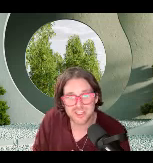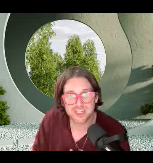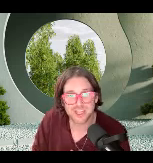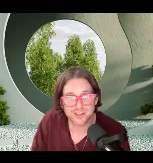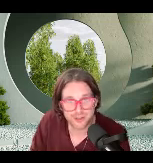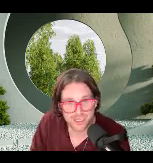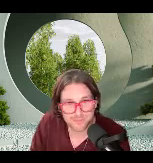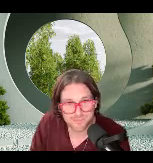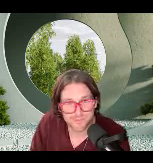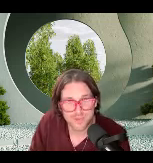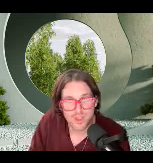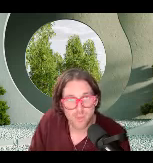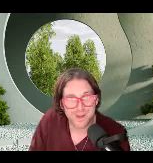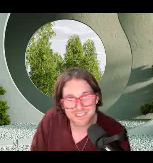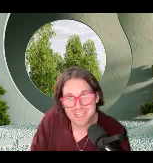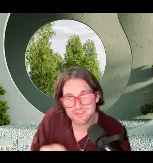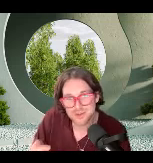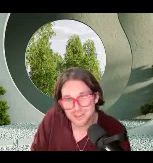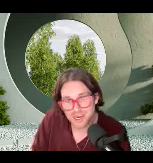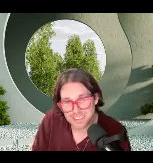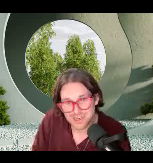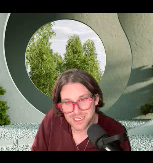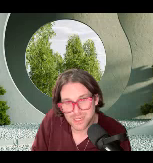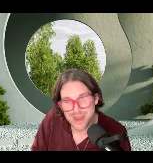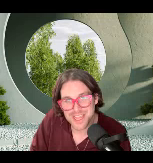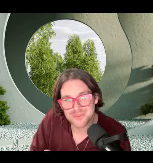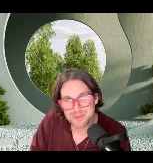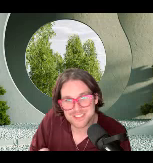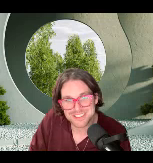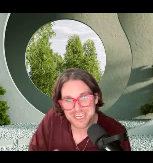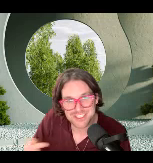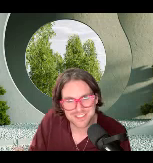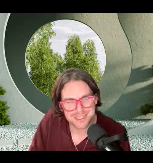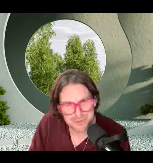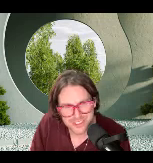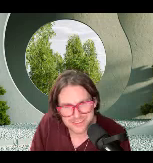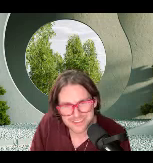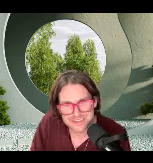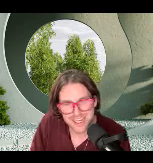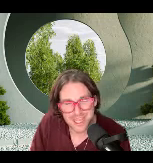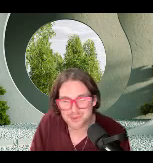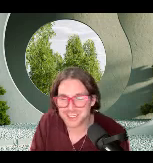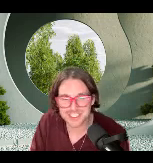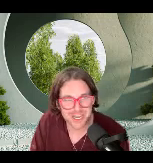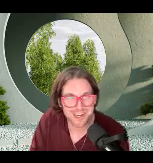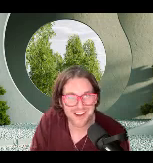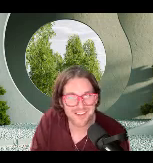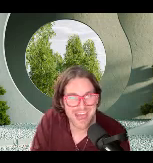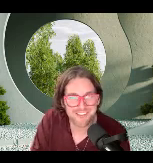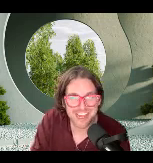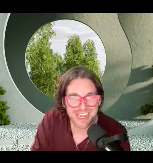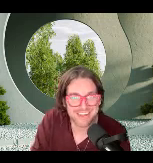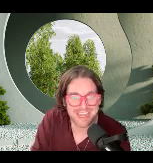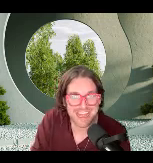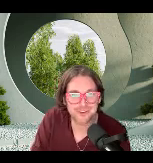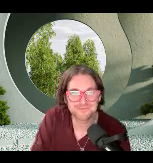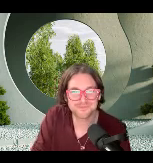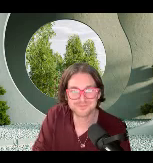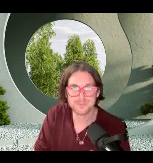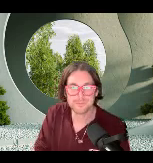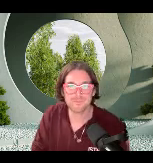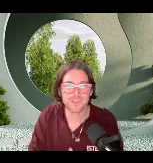of representation in our learning? What does this have to do with our identity, and why is representation important? And we're going to talk about all that